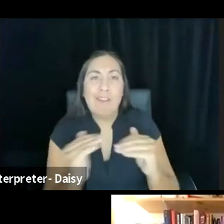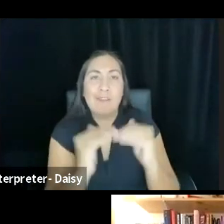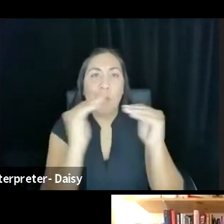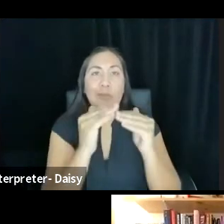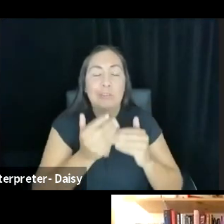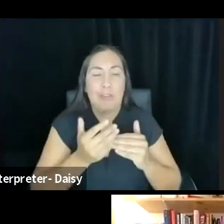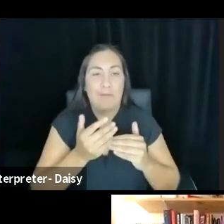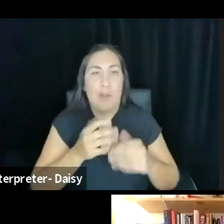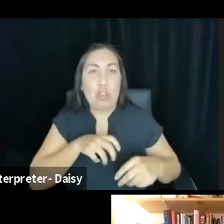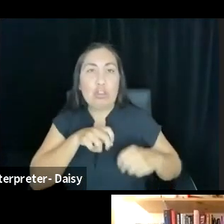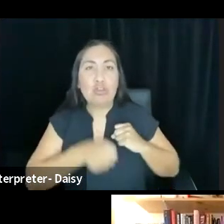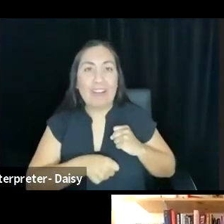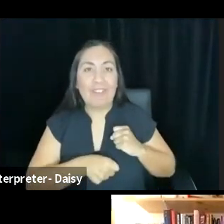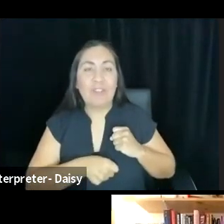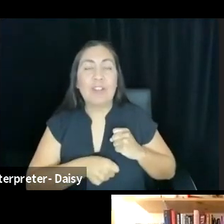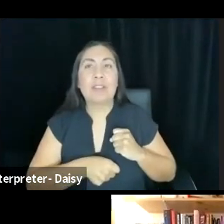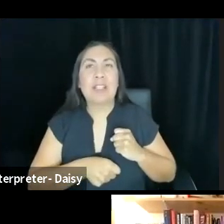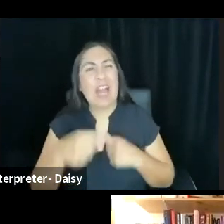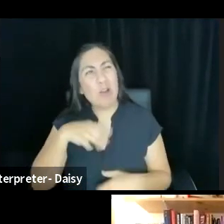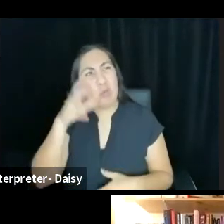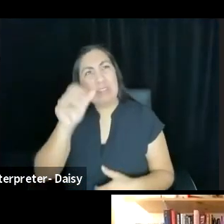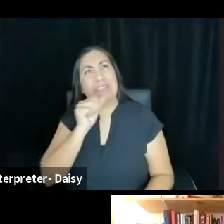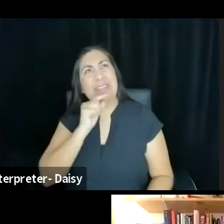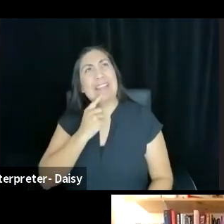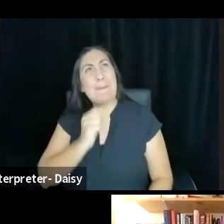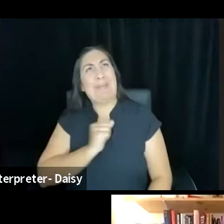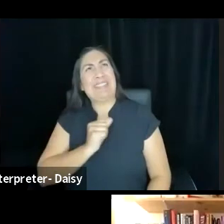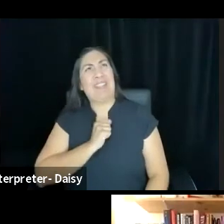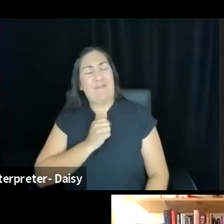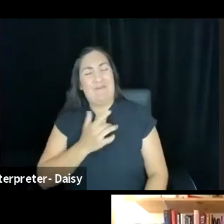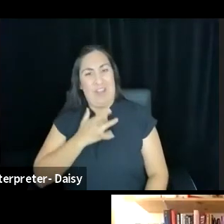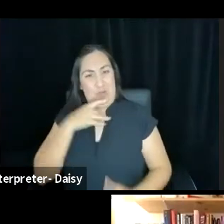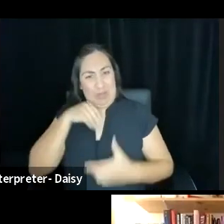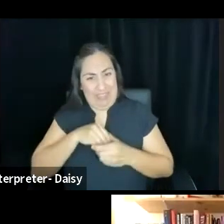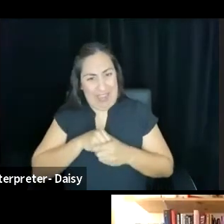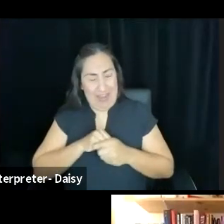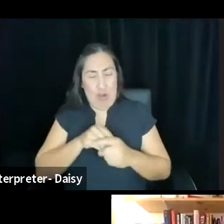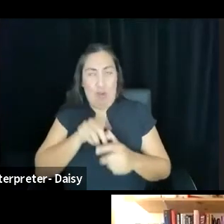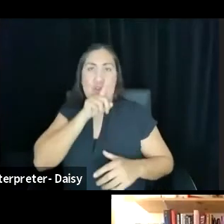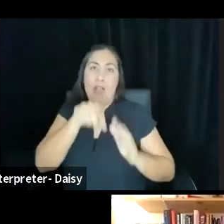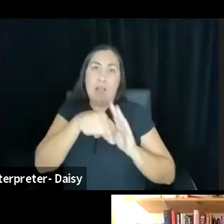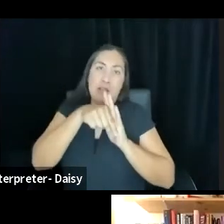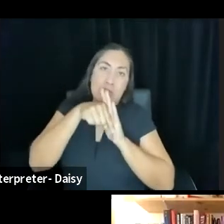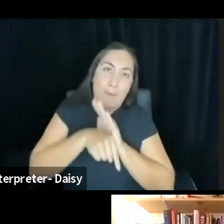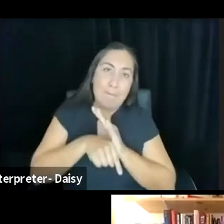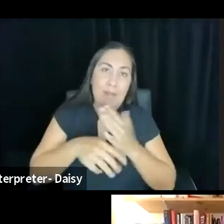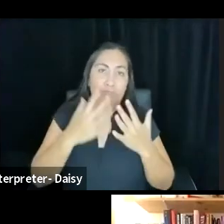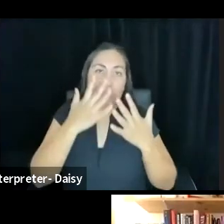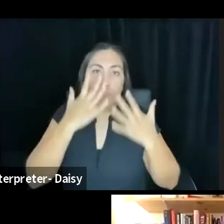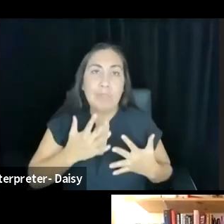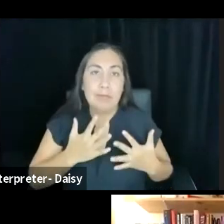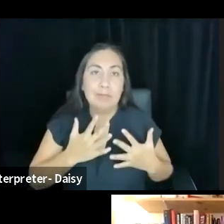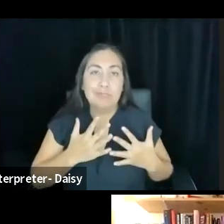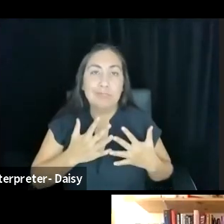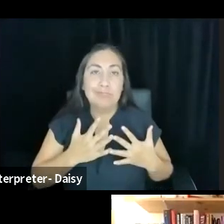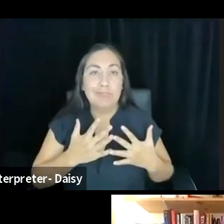around sadness, just a real deep, deep, deep sorrow that I'm trying to sit with and work